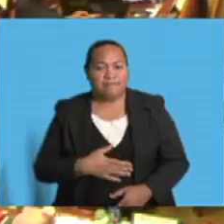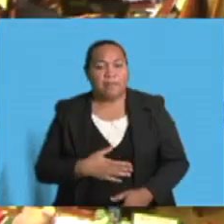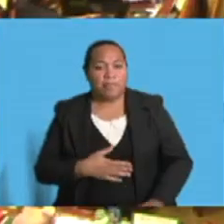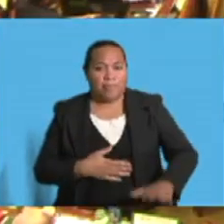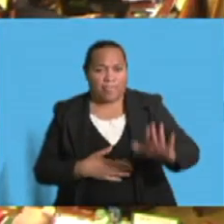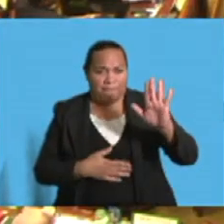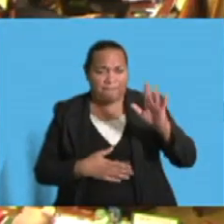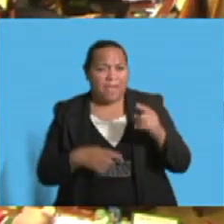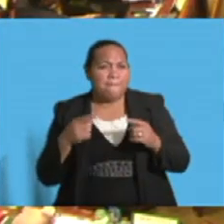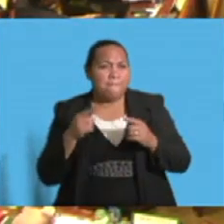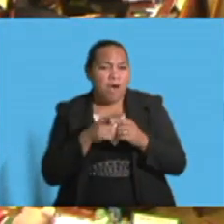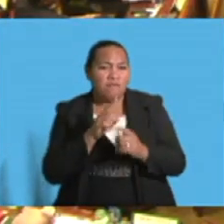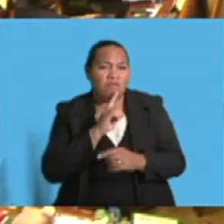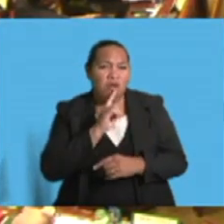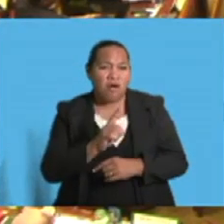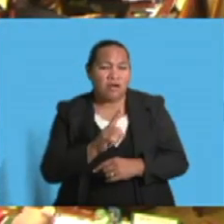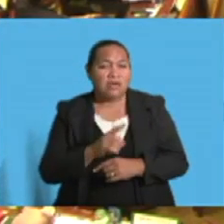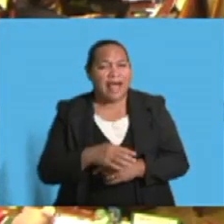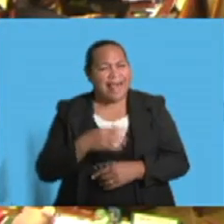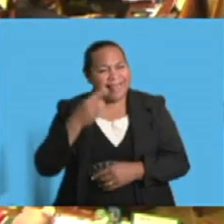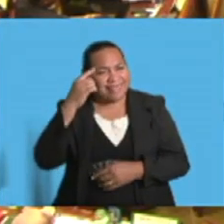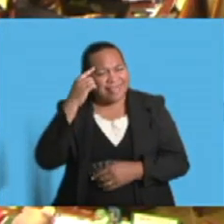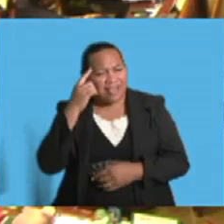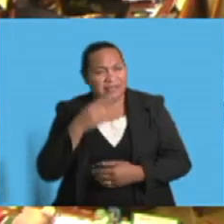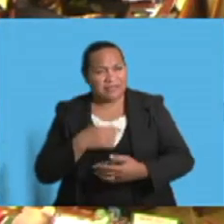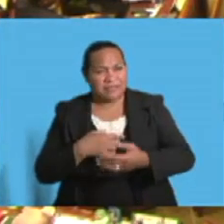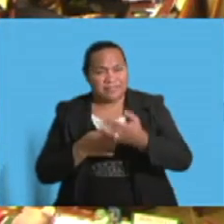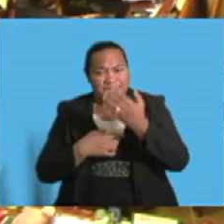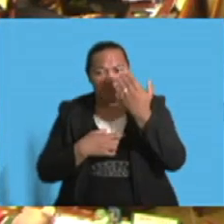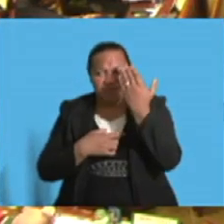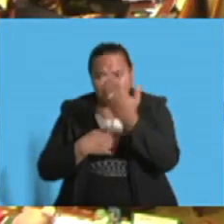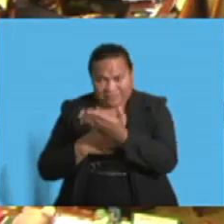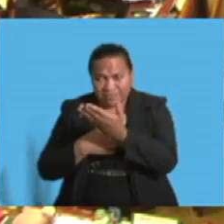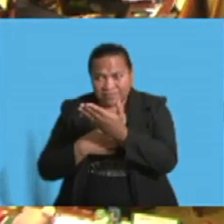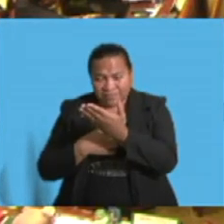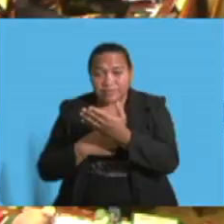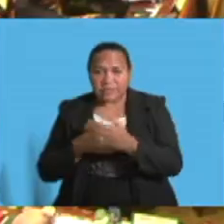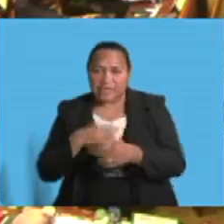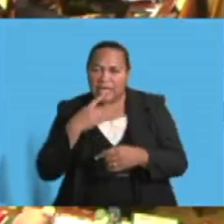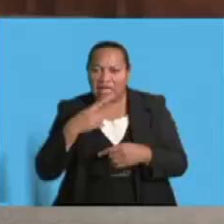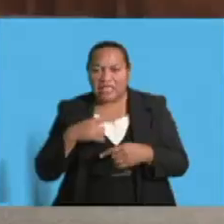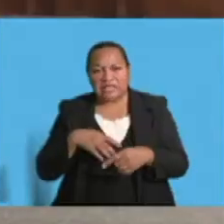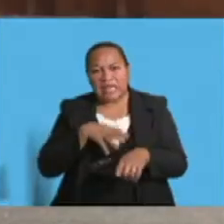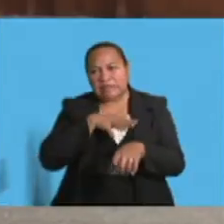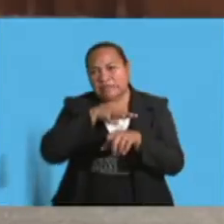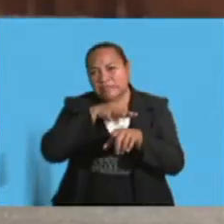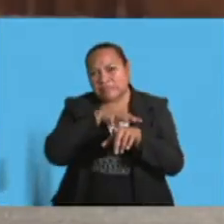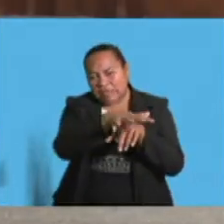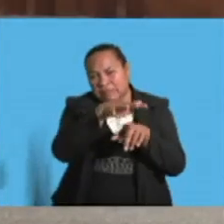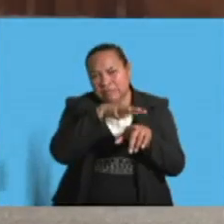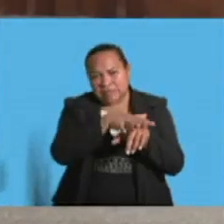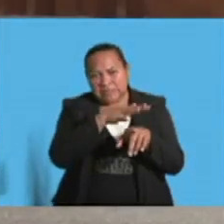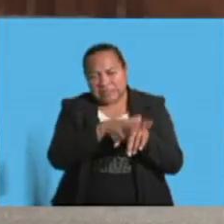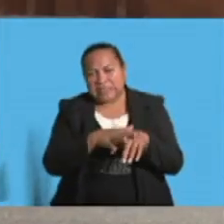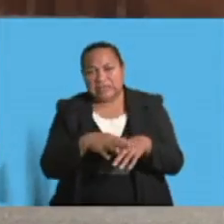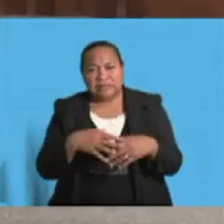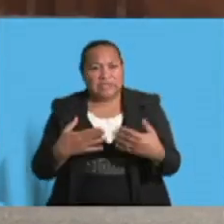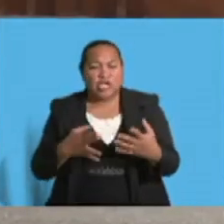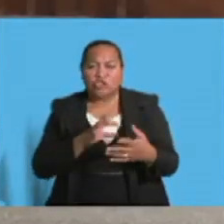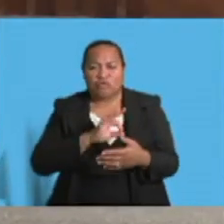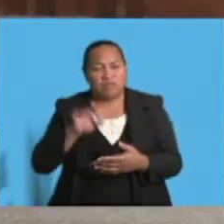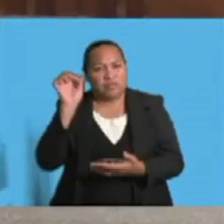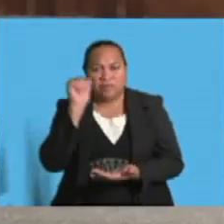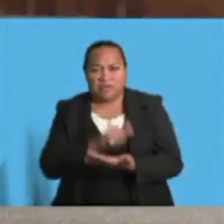I think the Honourable Attorney General is making an accusation which is entirely